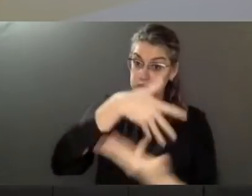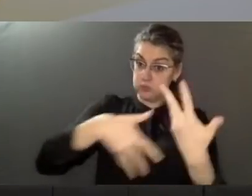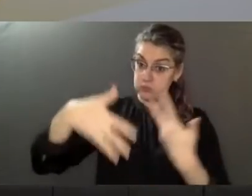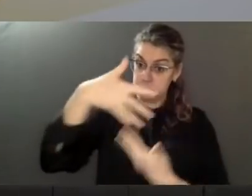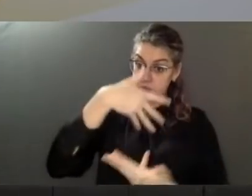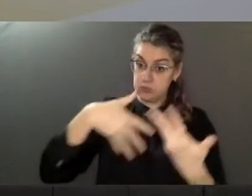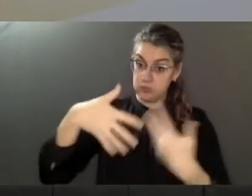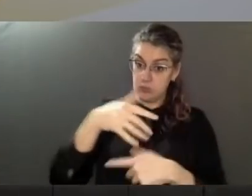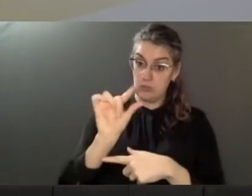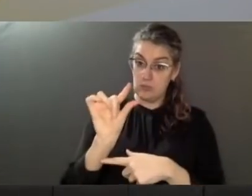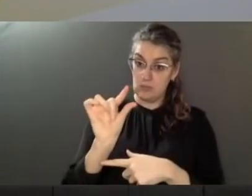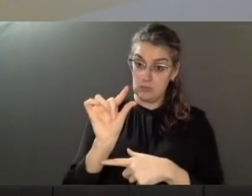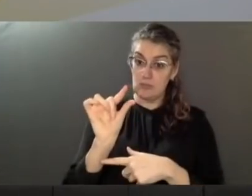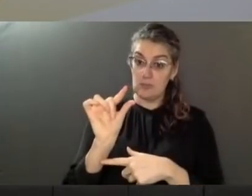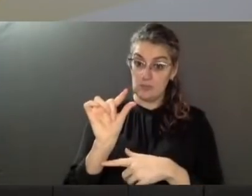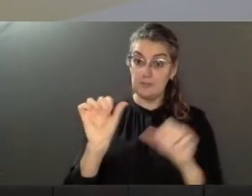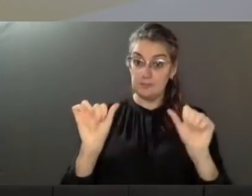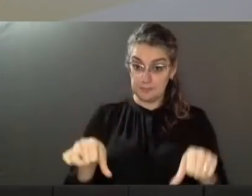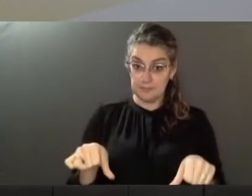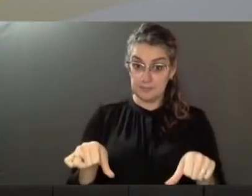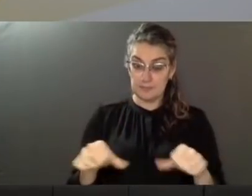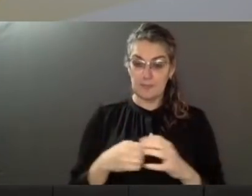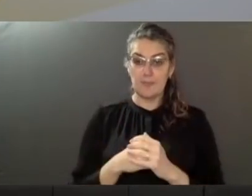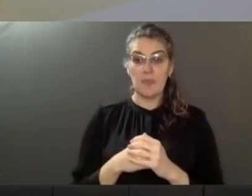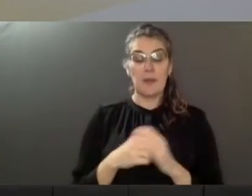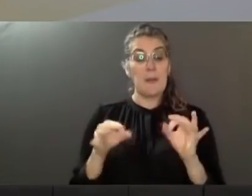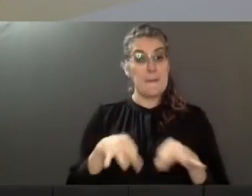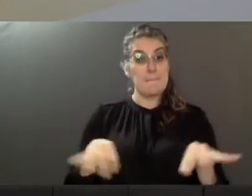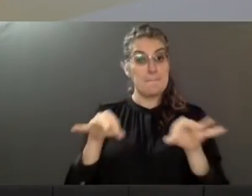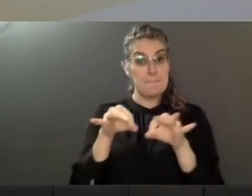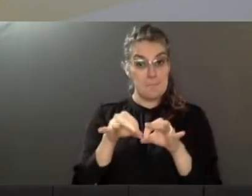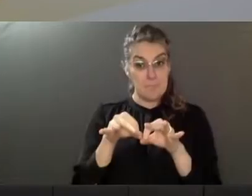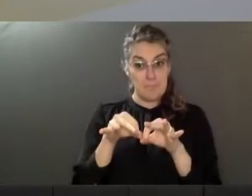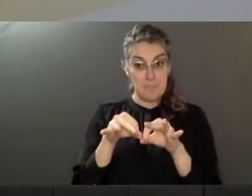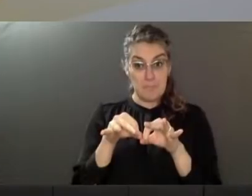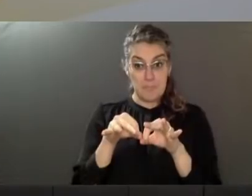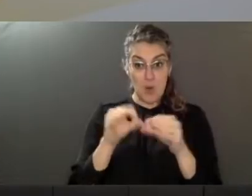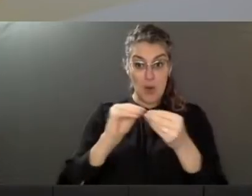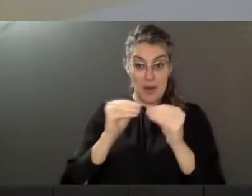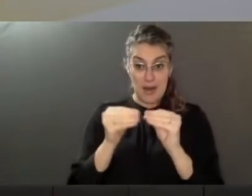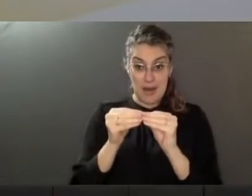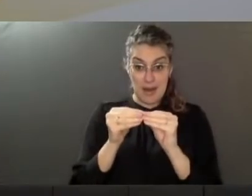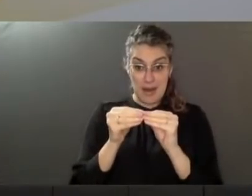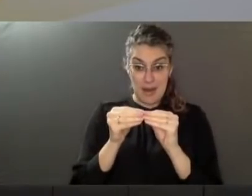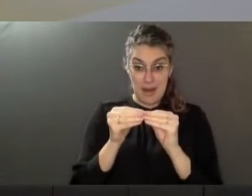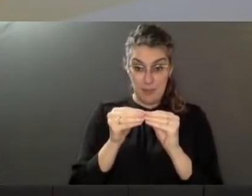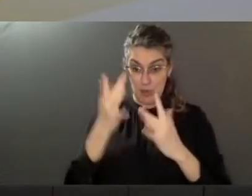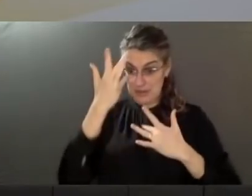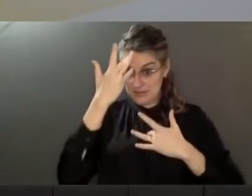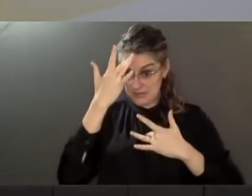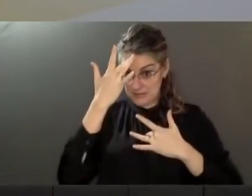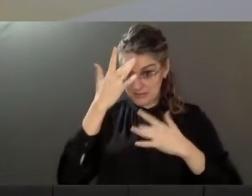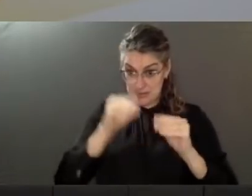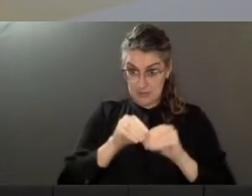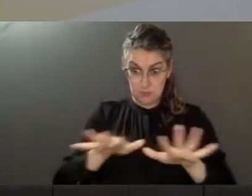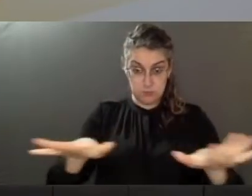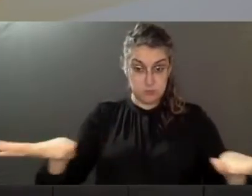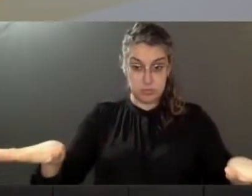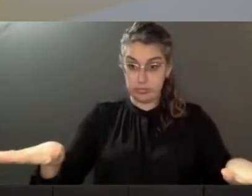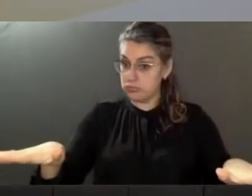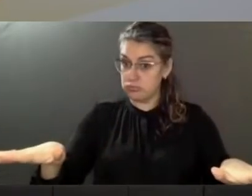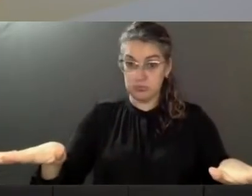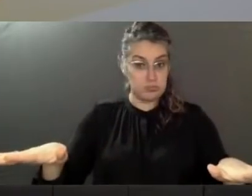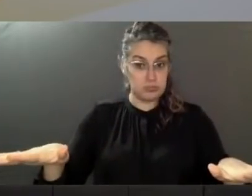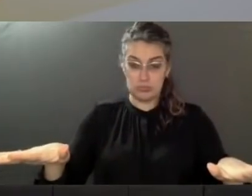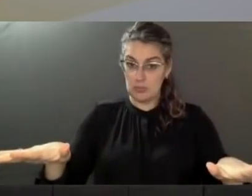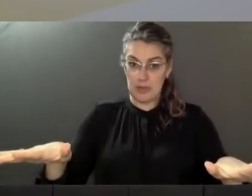work together to prevent importation and transmission of COVID-19. We really have to stick together and follow these measures and